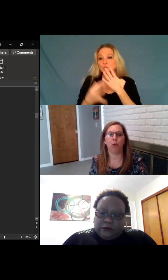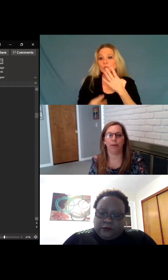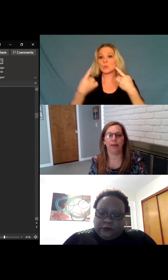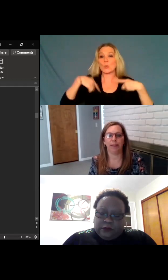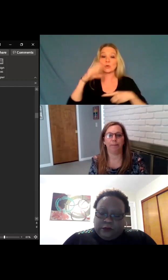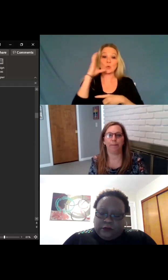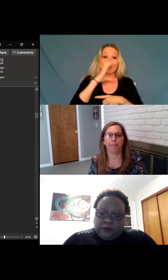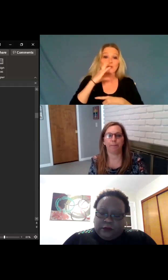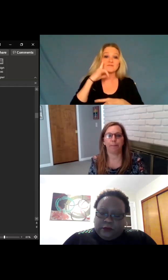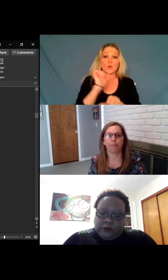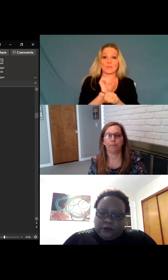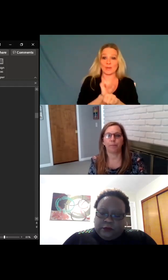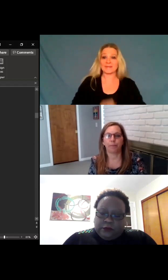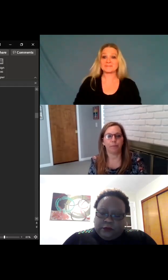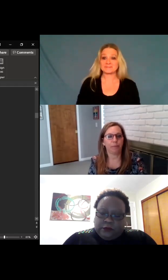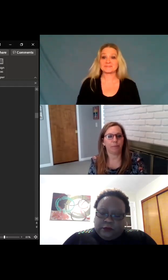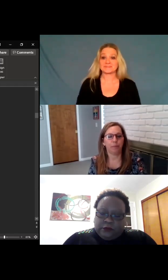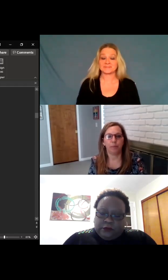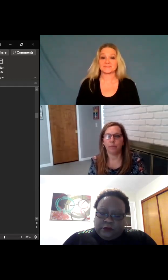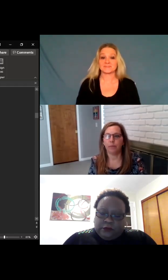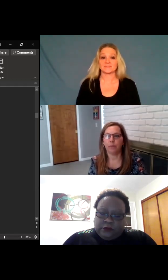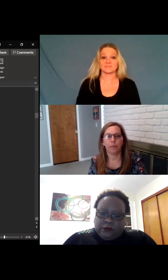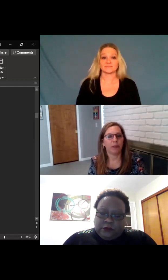maintain employment.